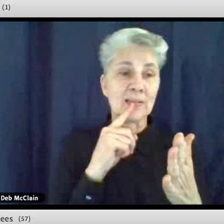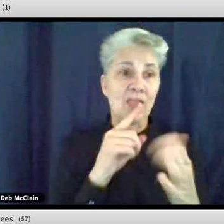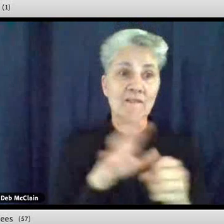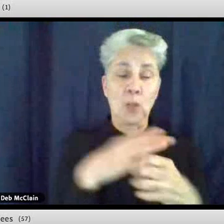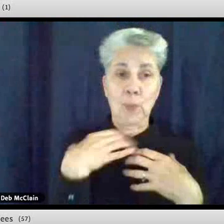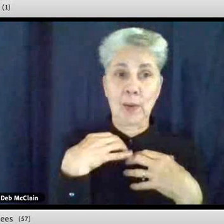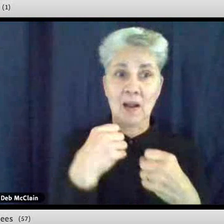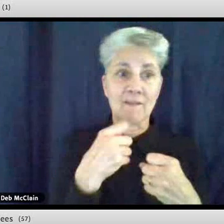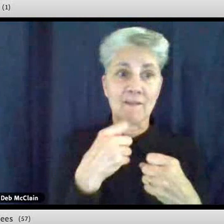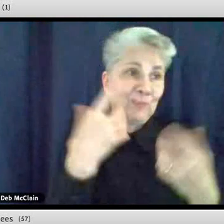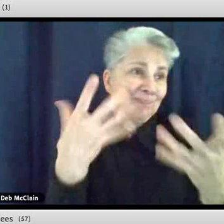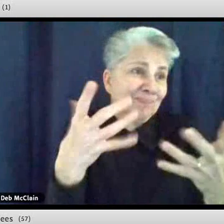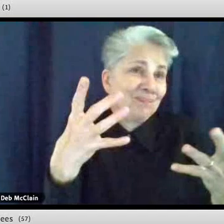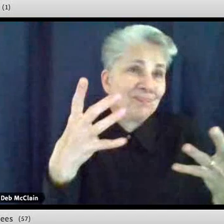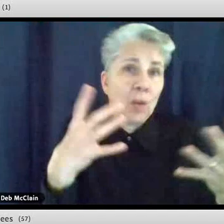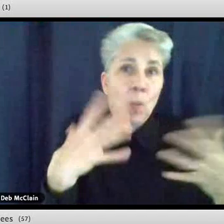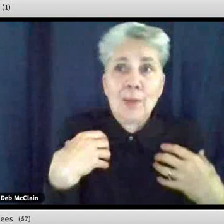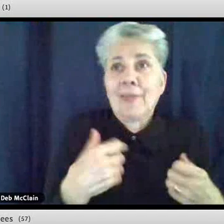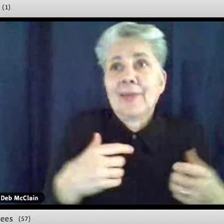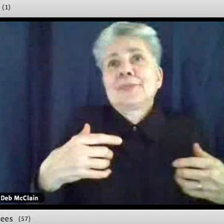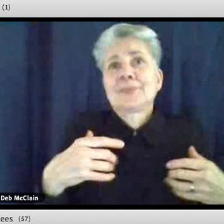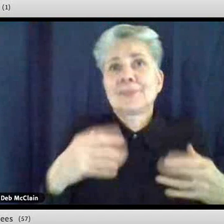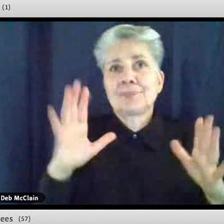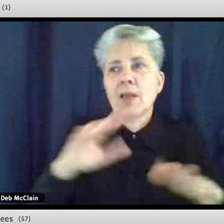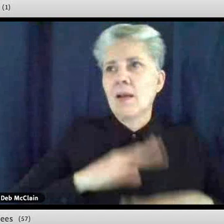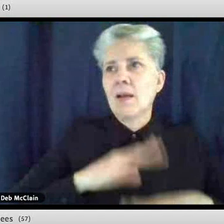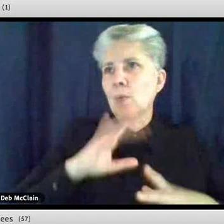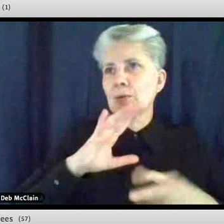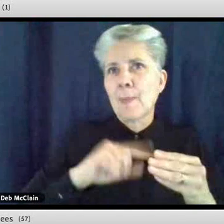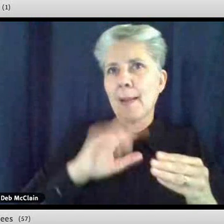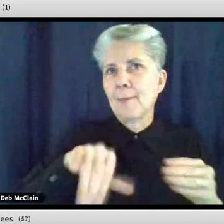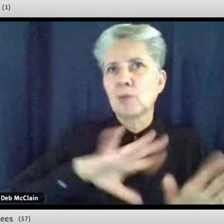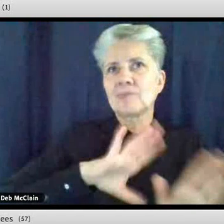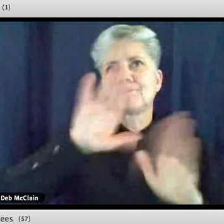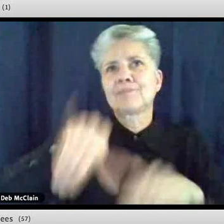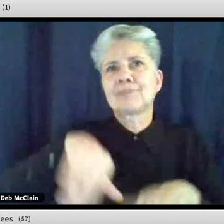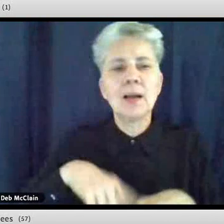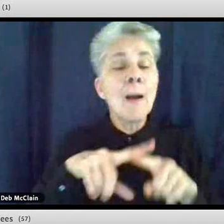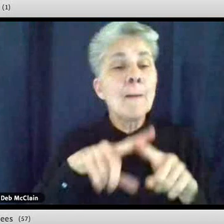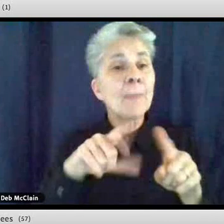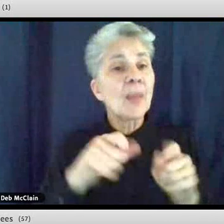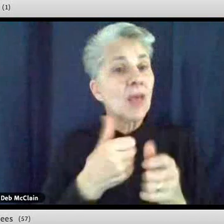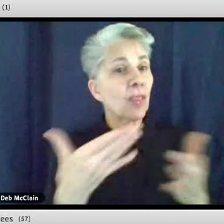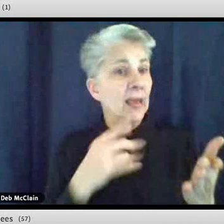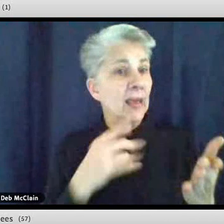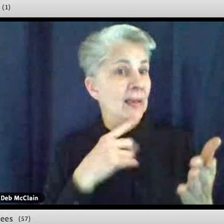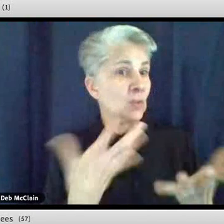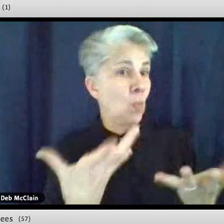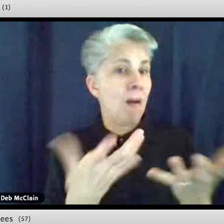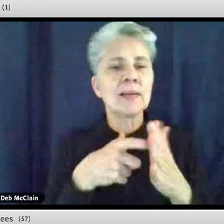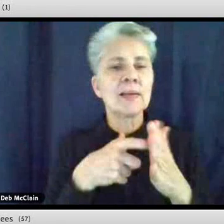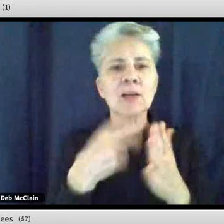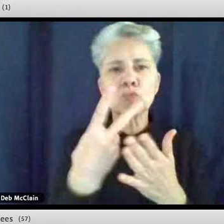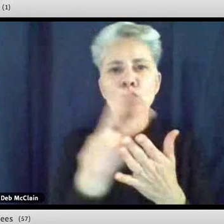you're healthy, you're like, shoo, I don't want to talk about it anymore. The other thing is it takes 2 weeks for